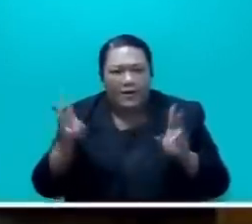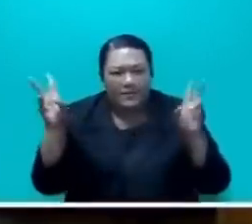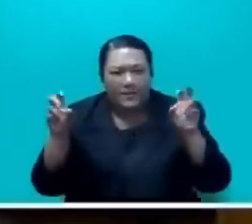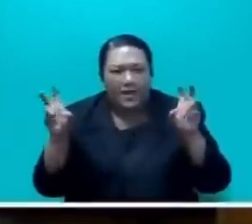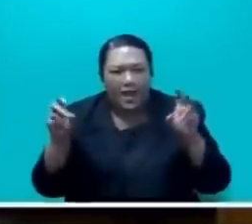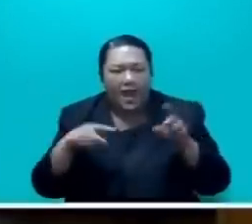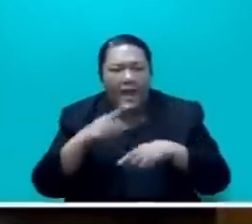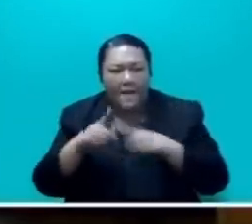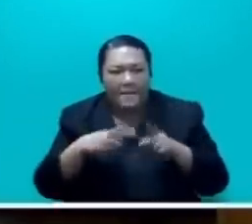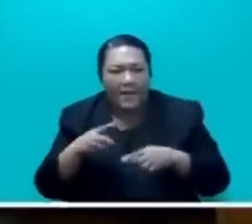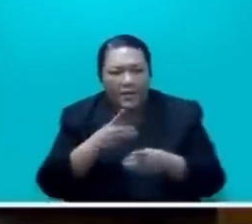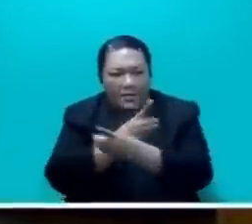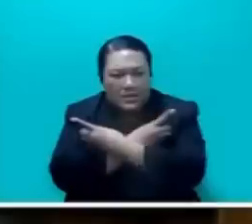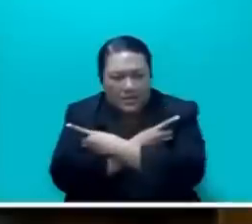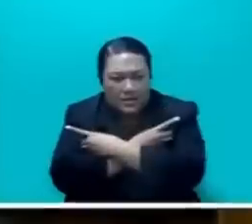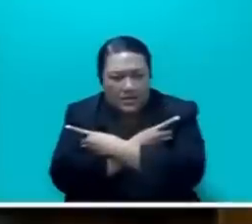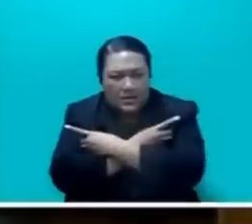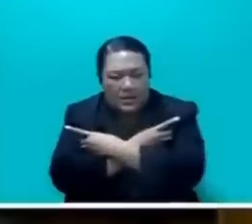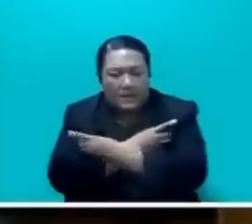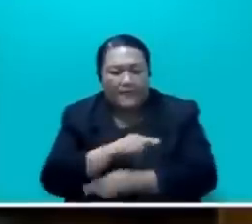of the House.